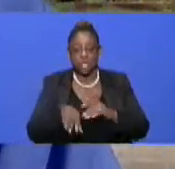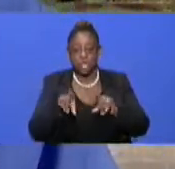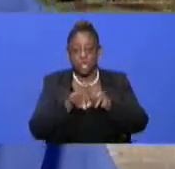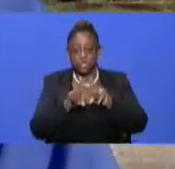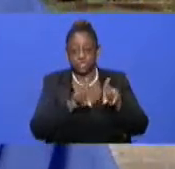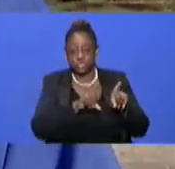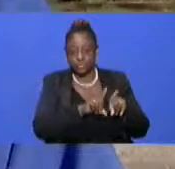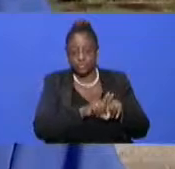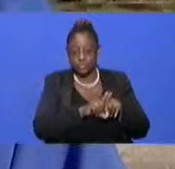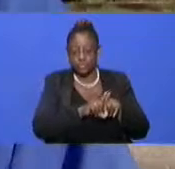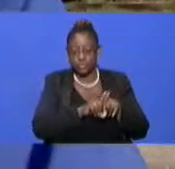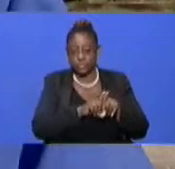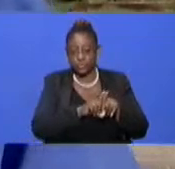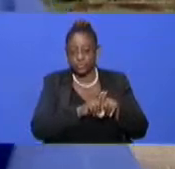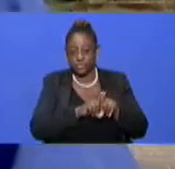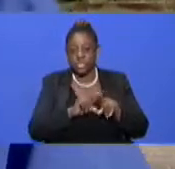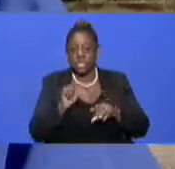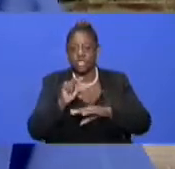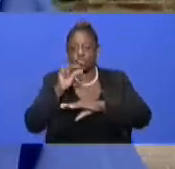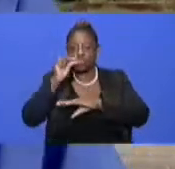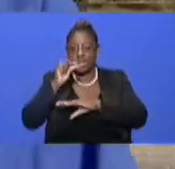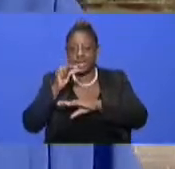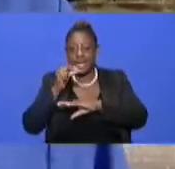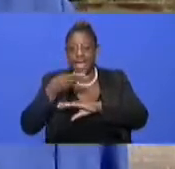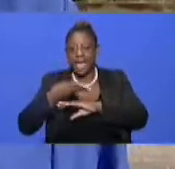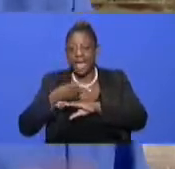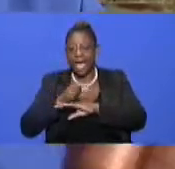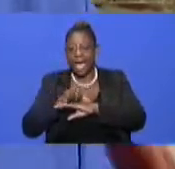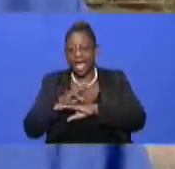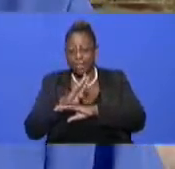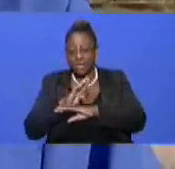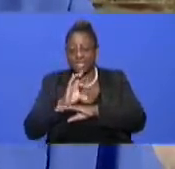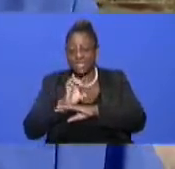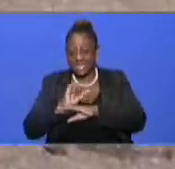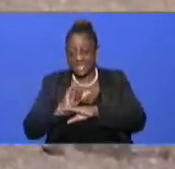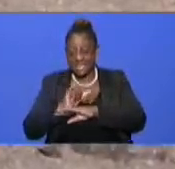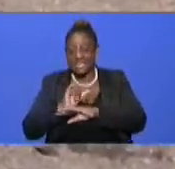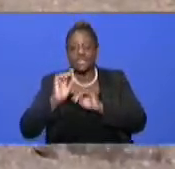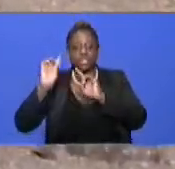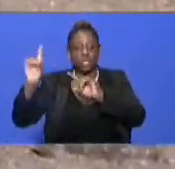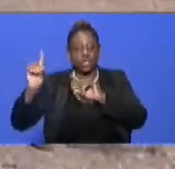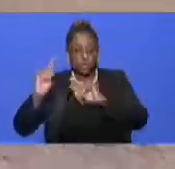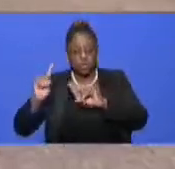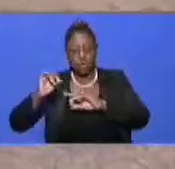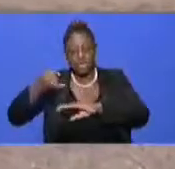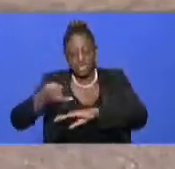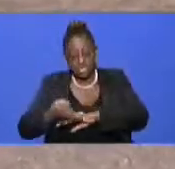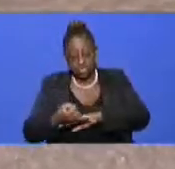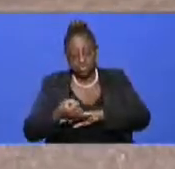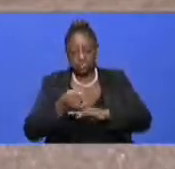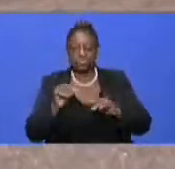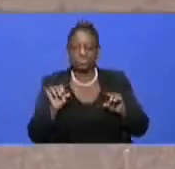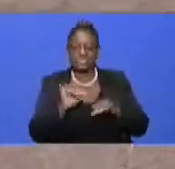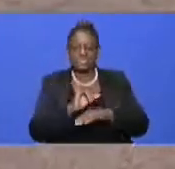case on Great Harbor Key, and so a team will be going there to introduce the same protocol and do the same